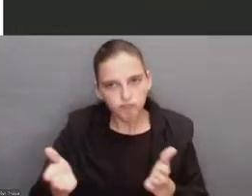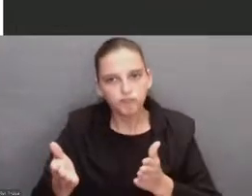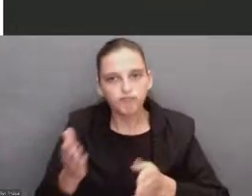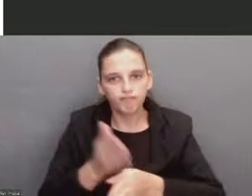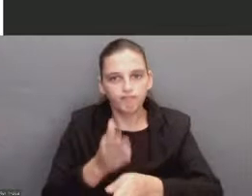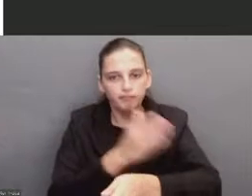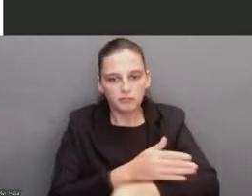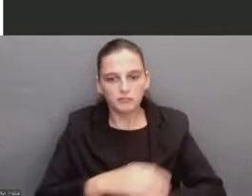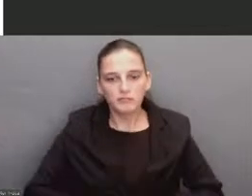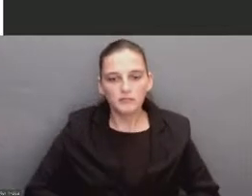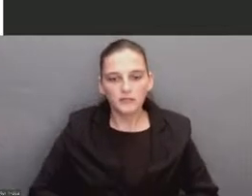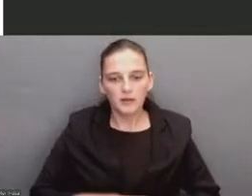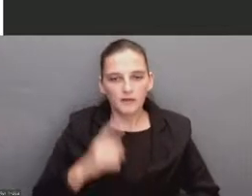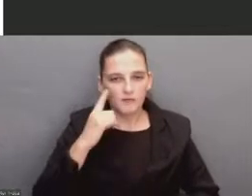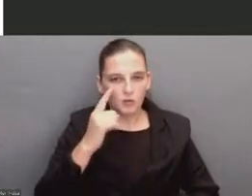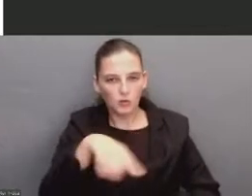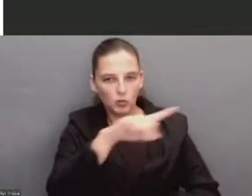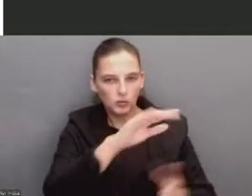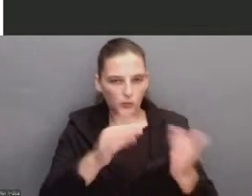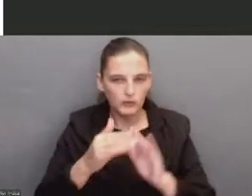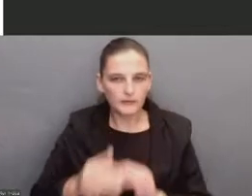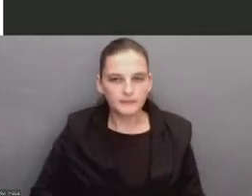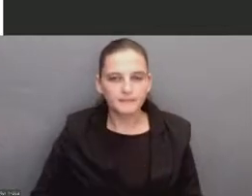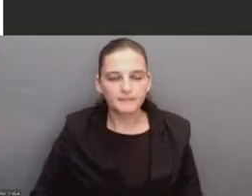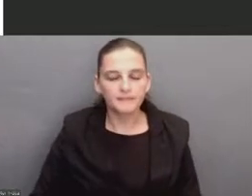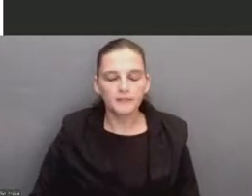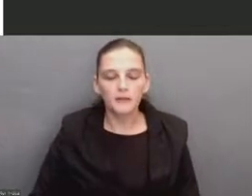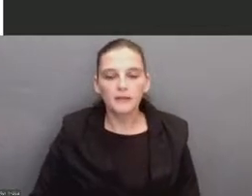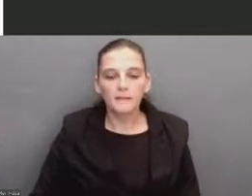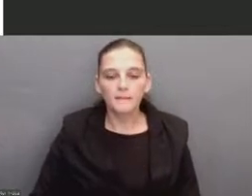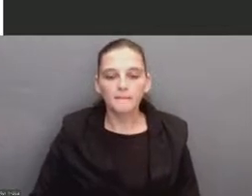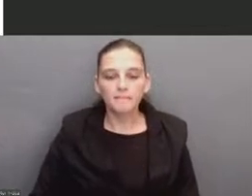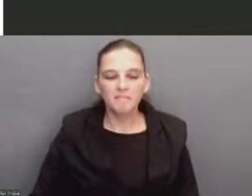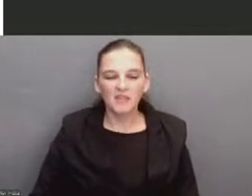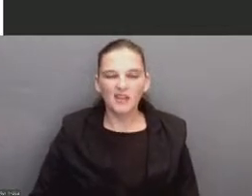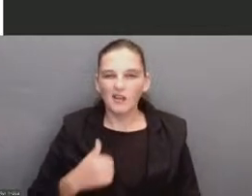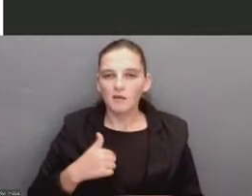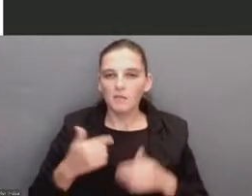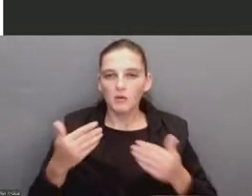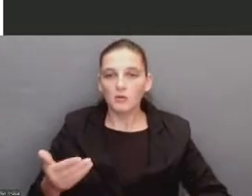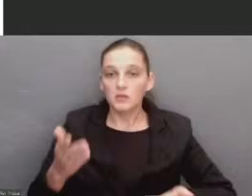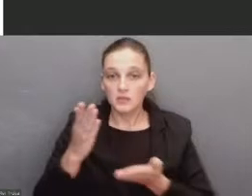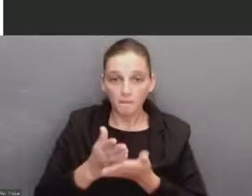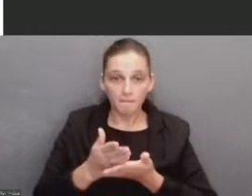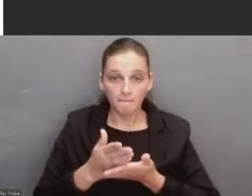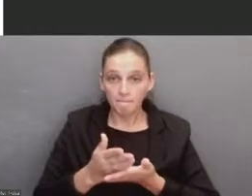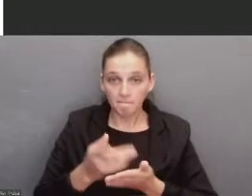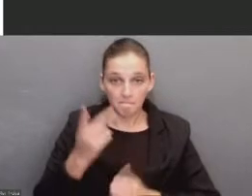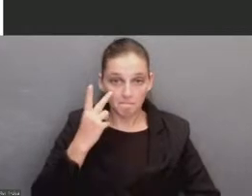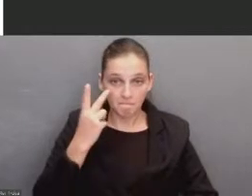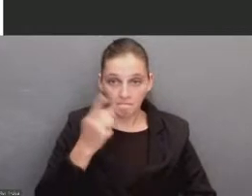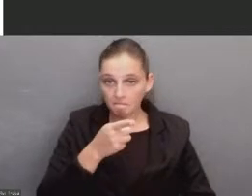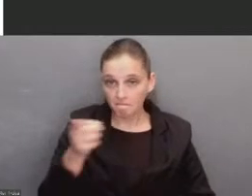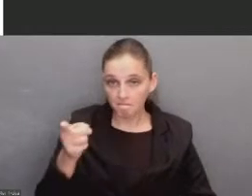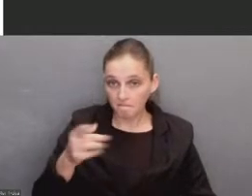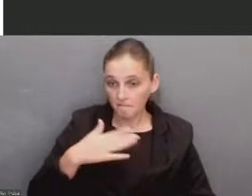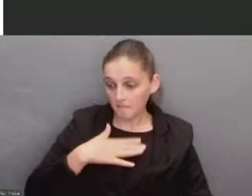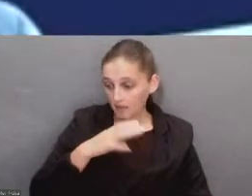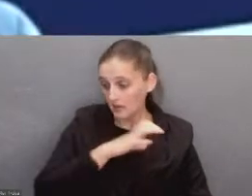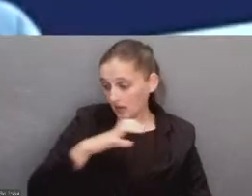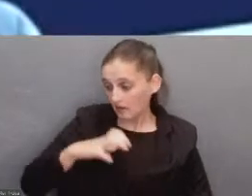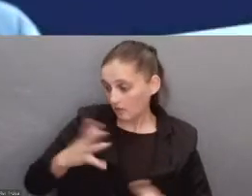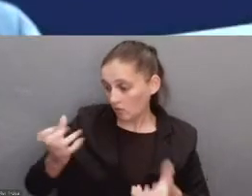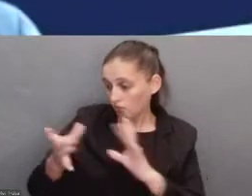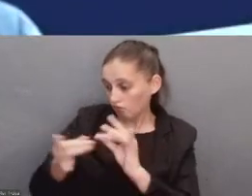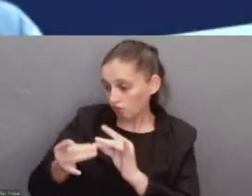underserved communities. So I'm going to stop there and see if any of the members of the subcommittee would like to add